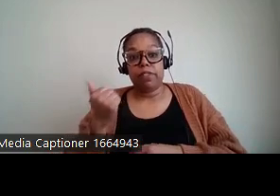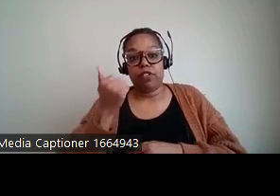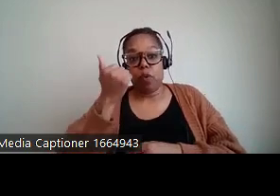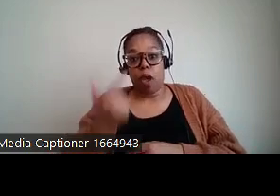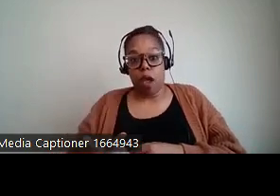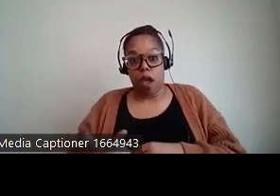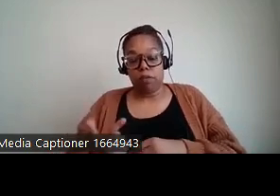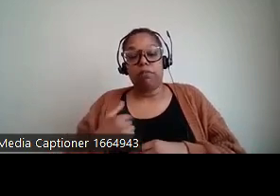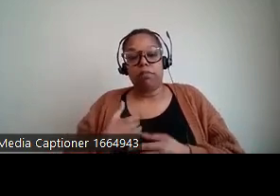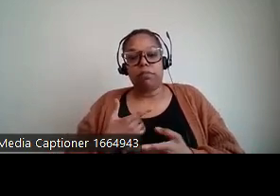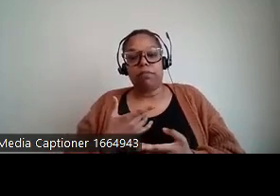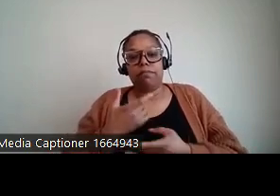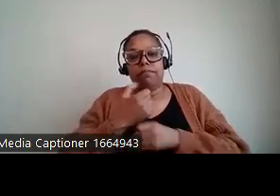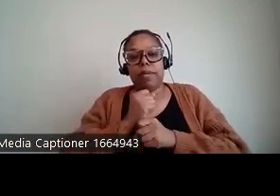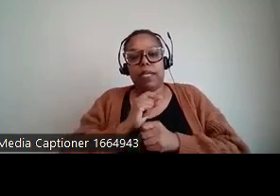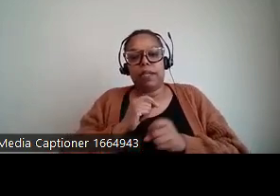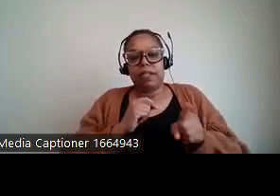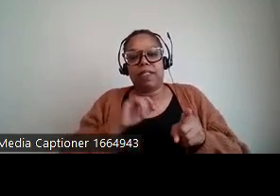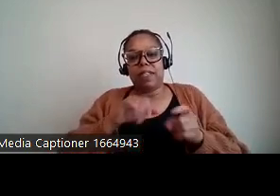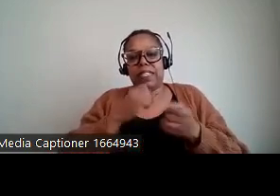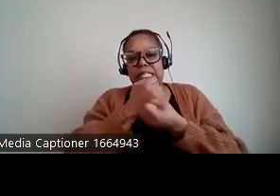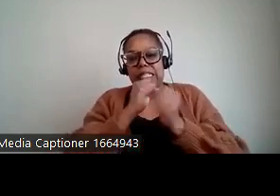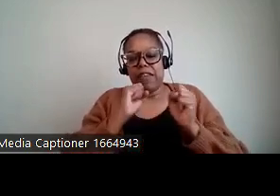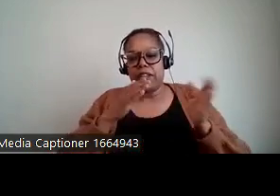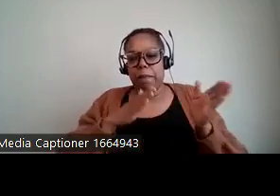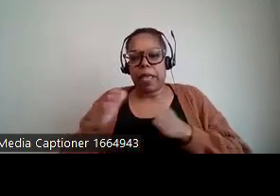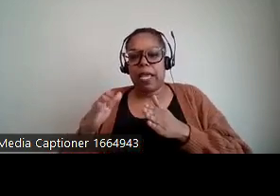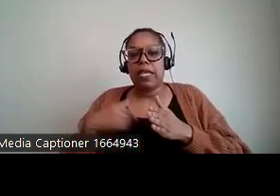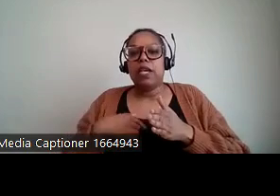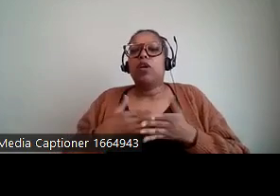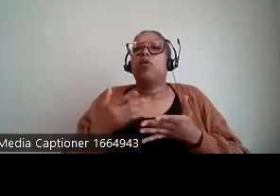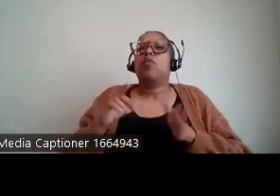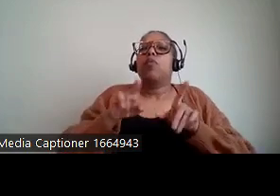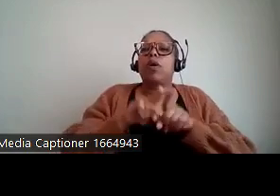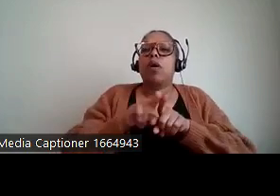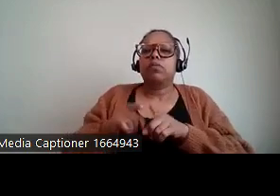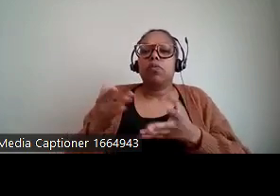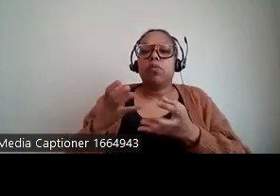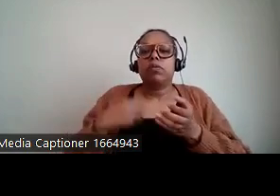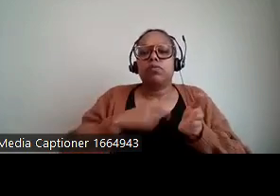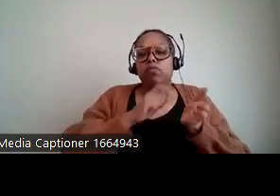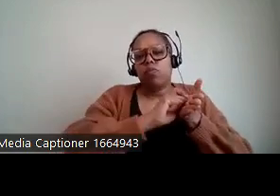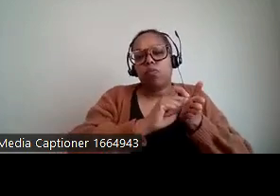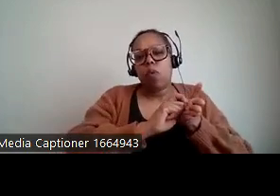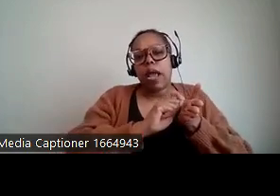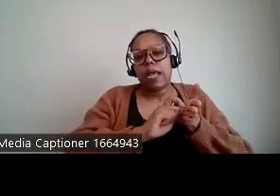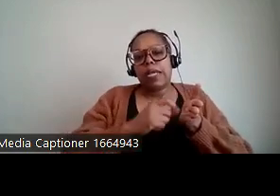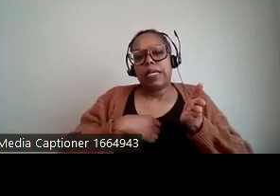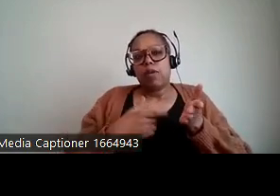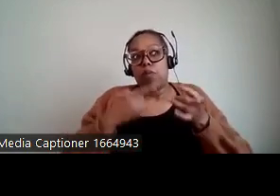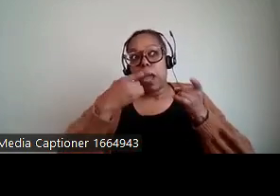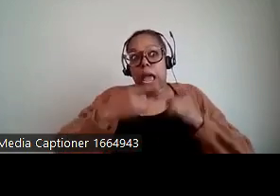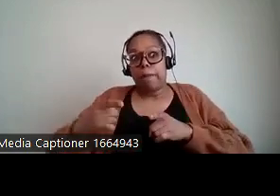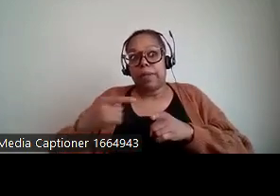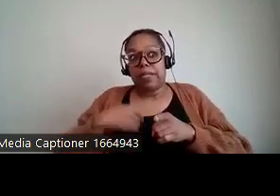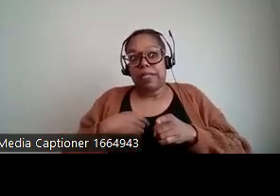plan. And we also like to write the outcome of the visit. So that's sort of our goal, kind of